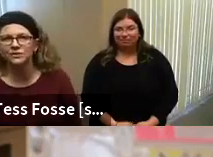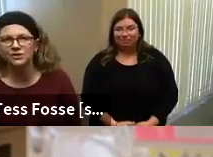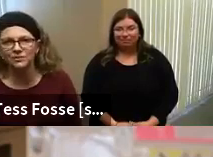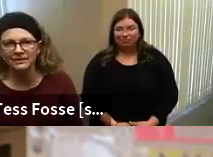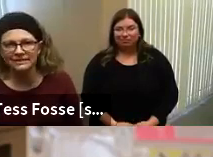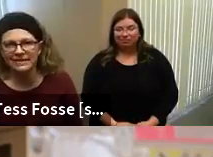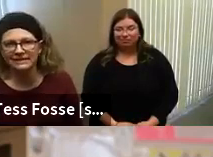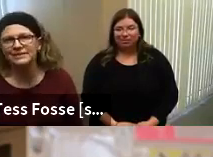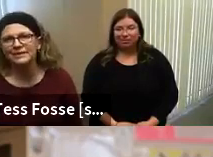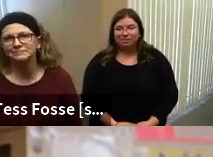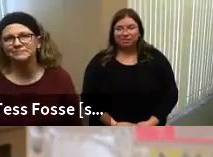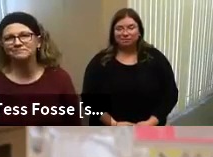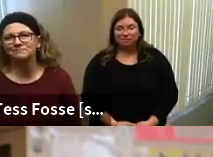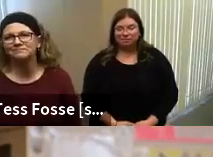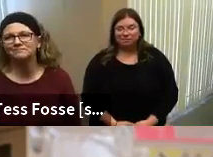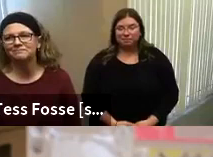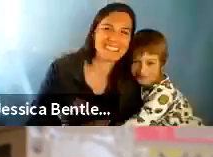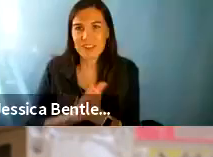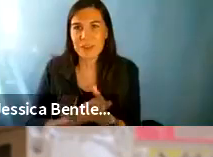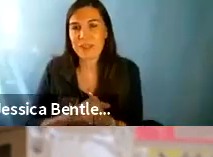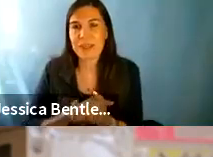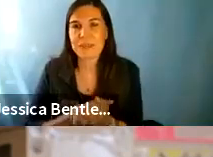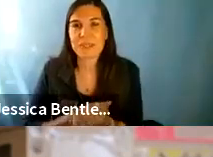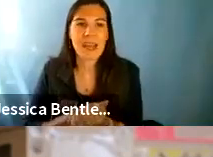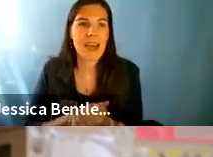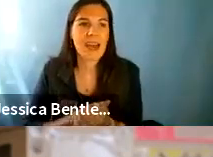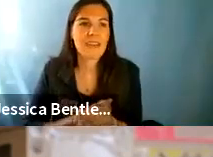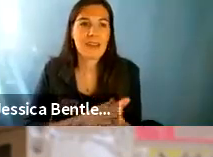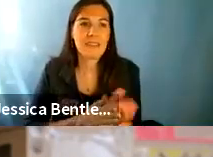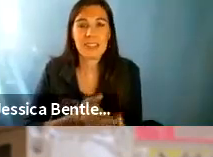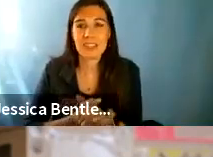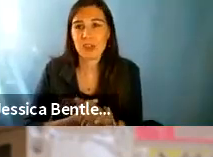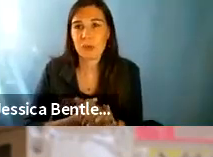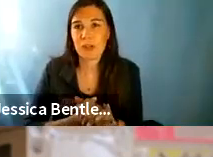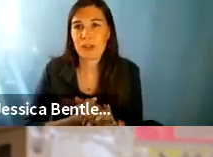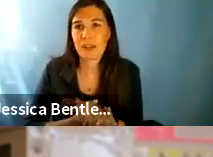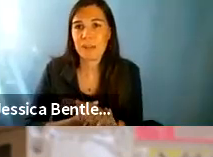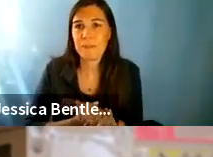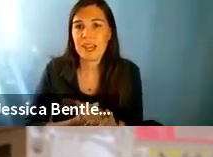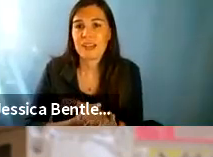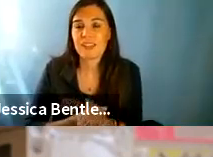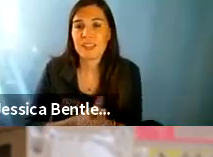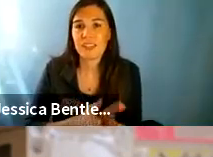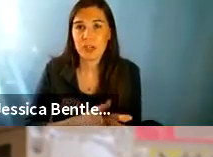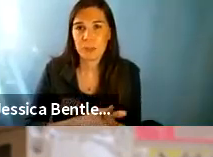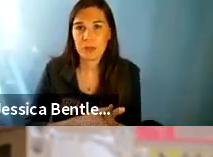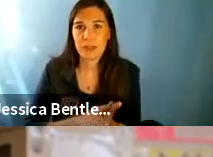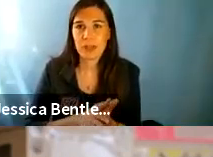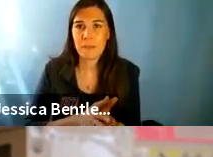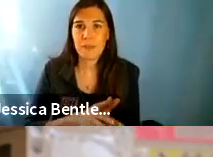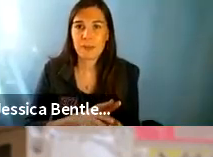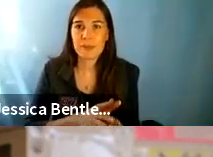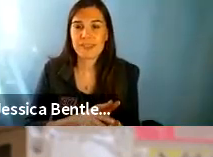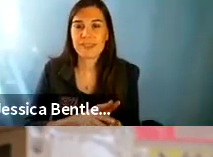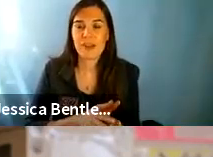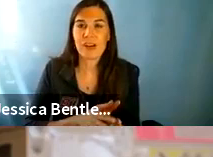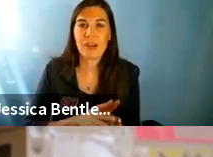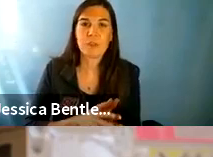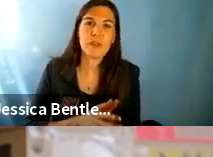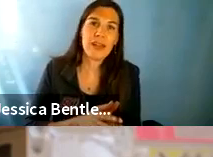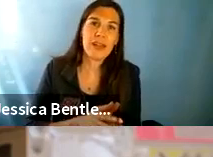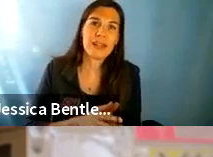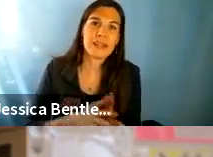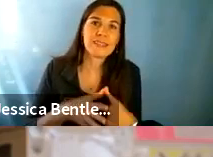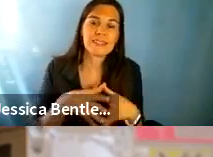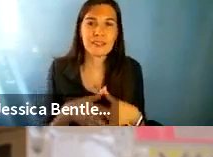Hand it over to Dr. Bentley Sassman now. The other 3 clubs that we have the Interpreter Club. So the Interpreter Club focuses